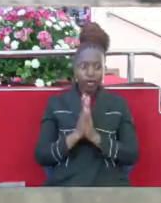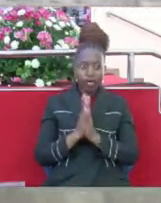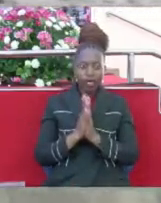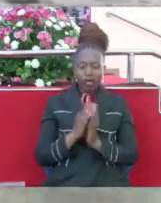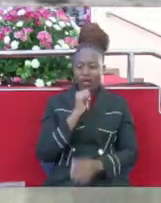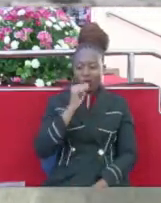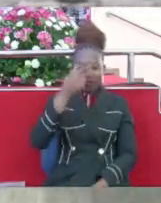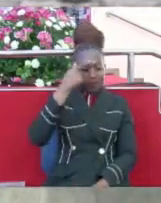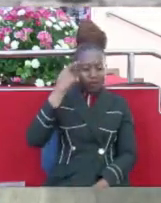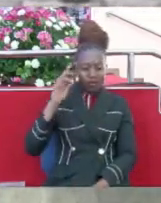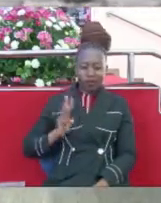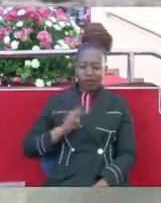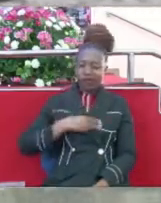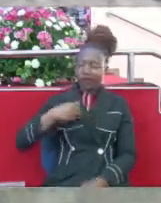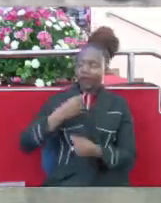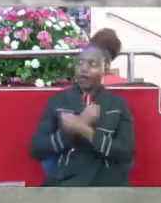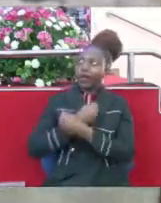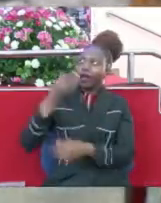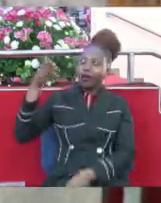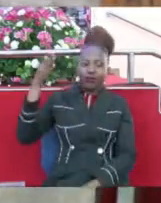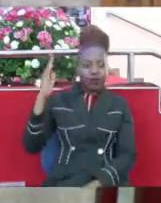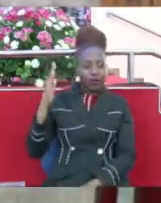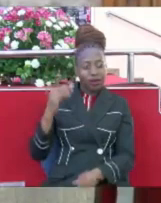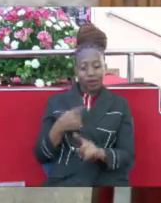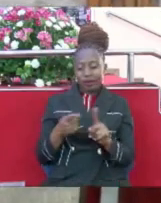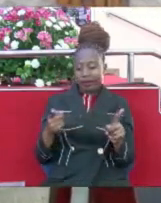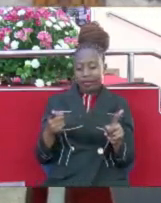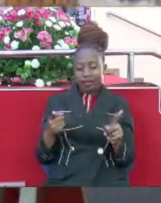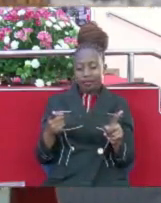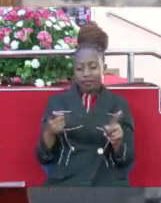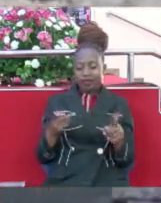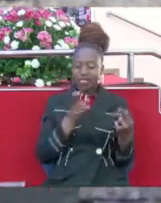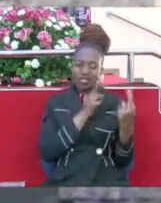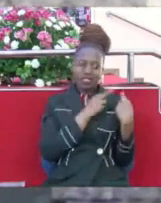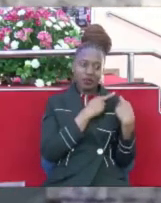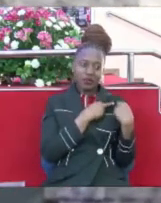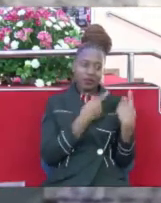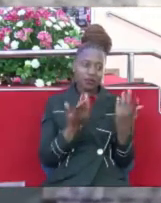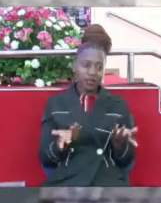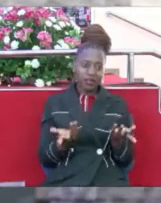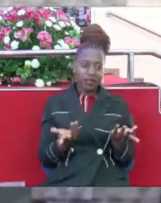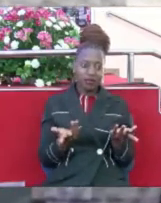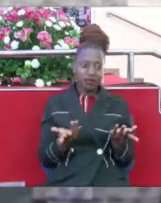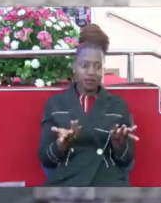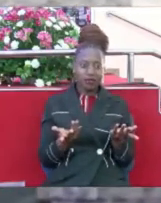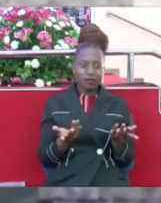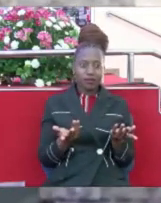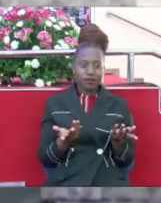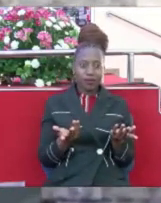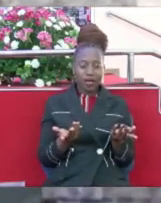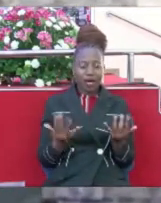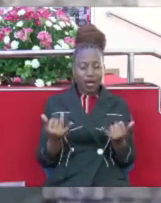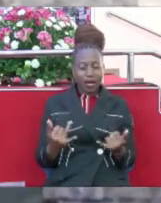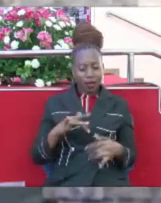Him, but because it's a duty, so that it looks like there is a questionnaire